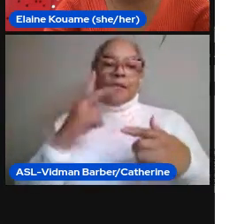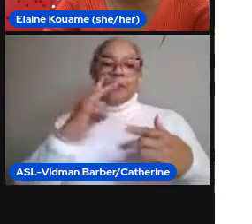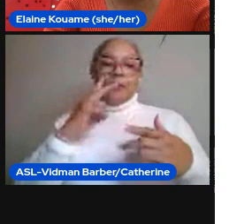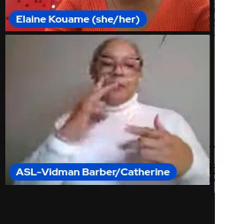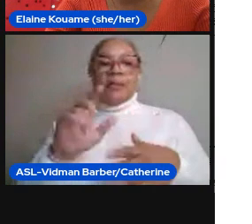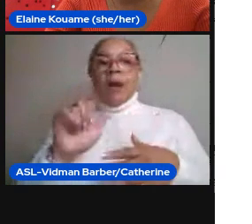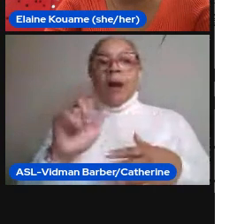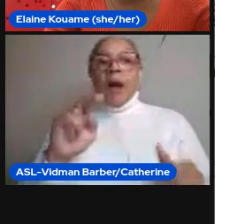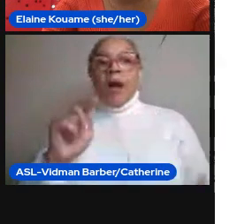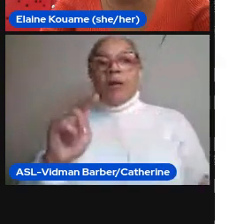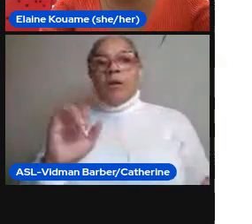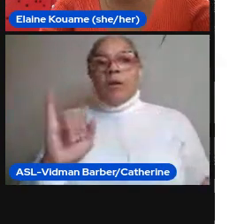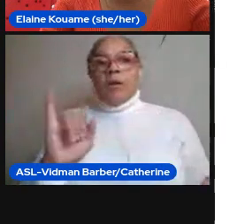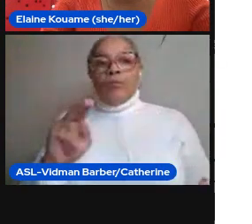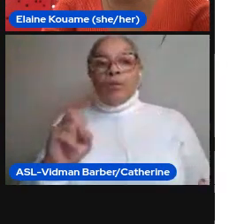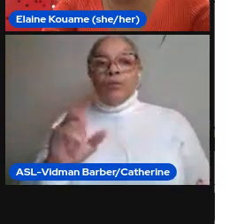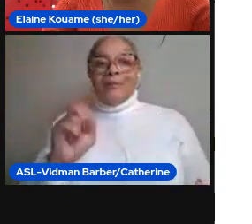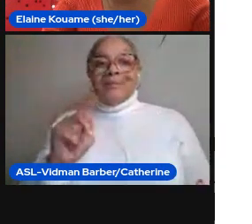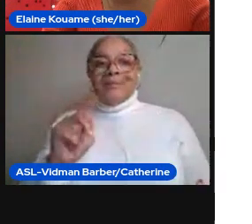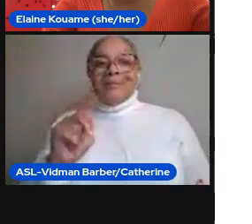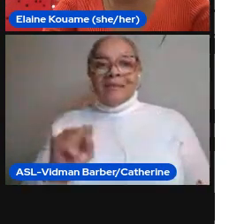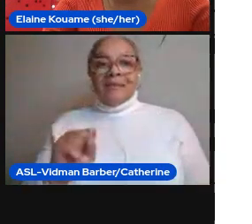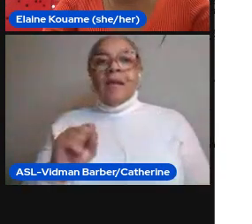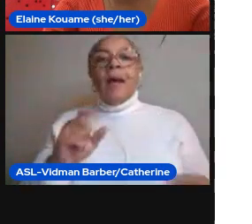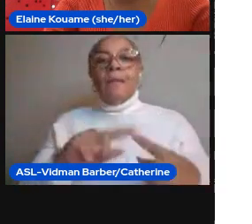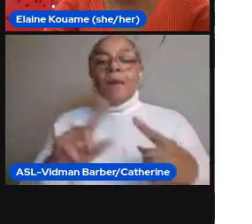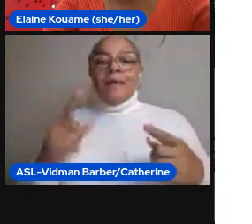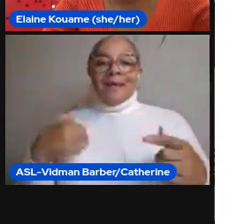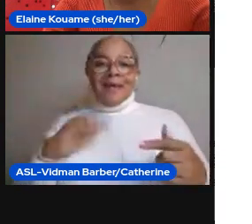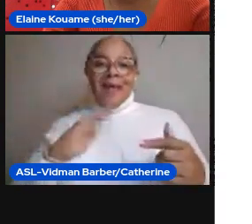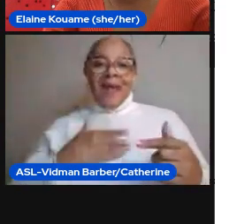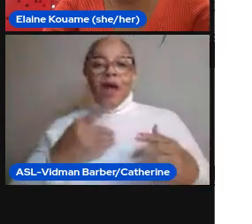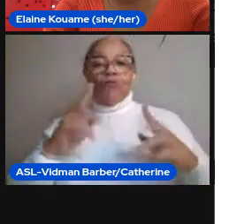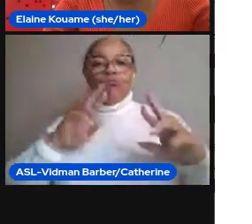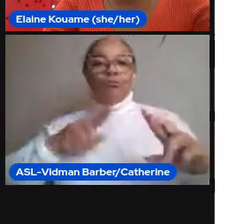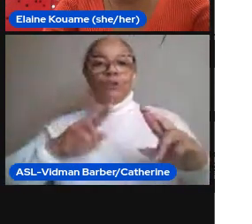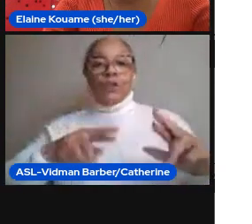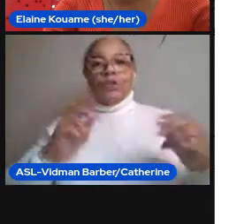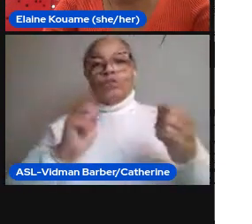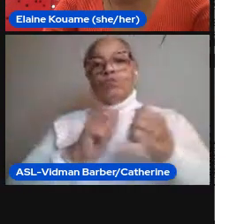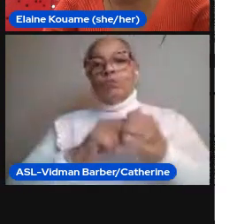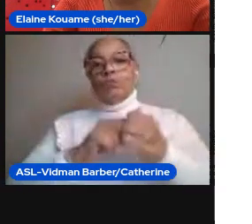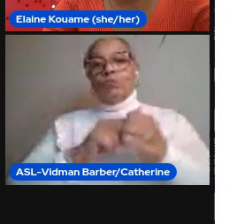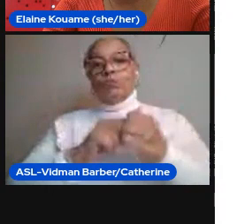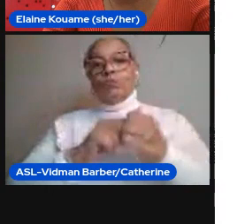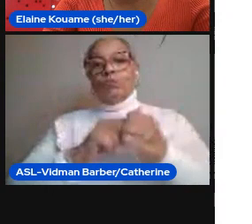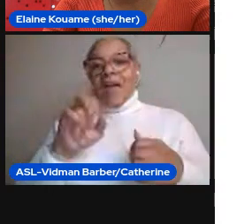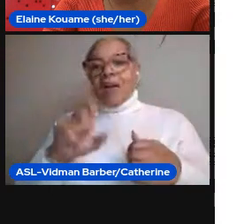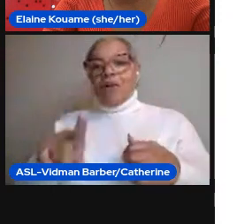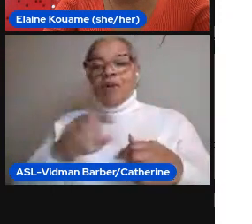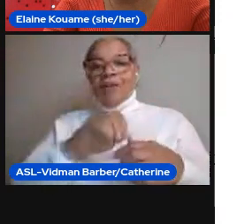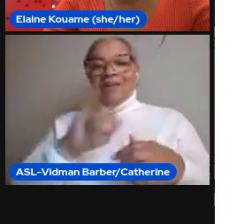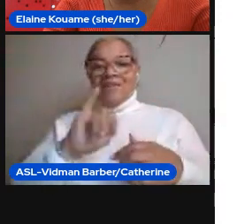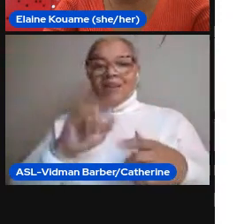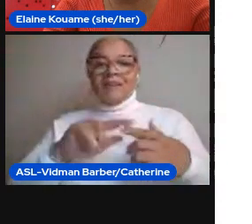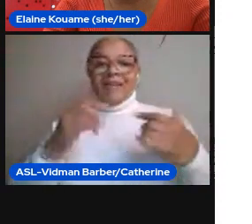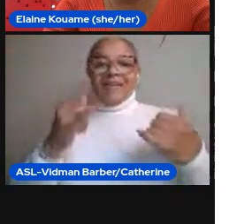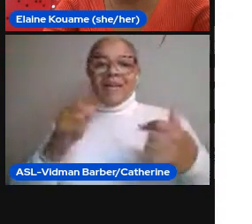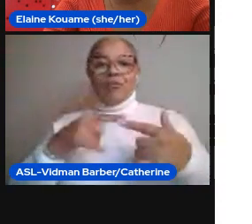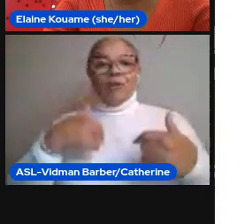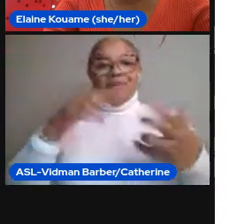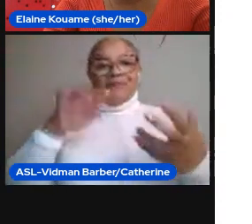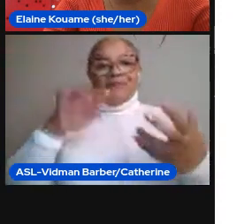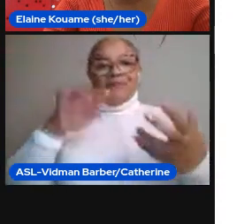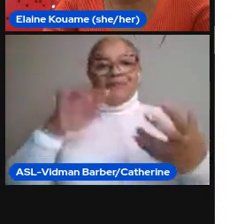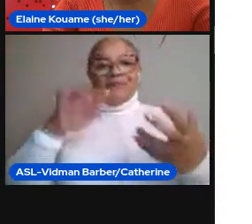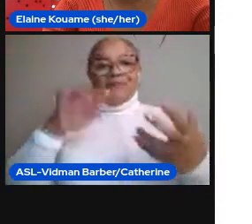homeostasis. However, what we found in our research is that upon viral infection, you now have a disruption in